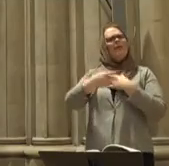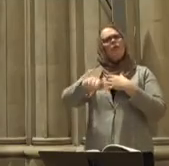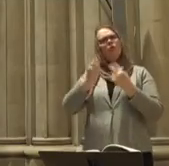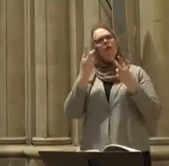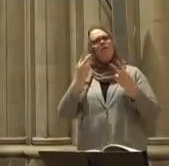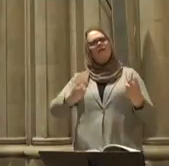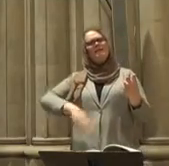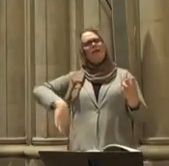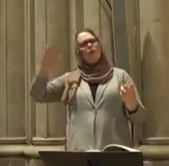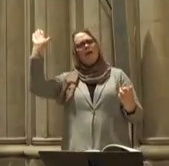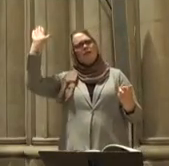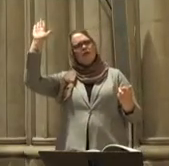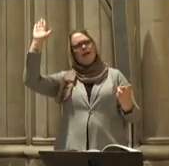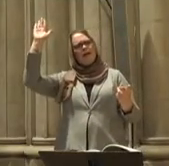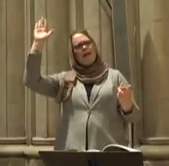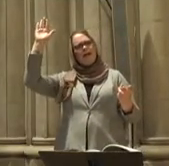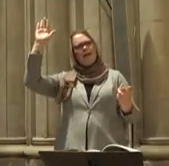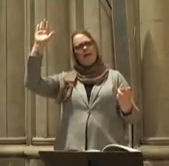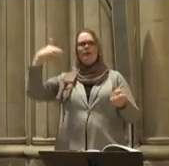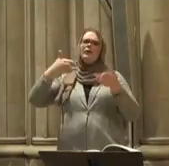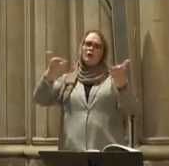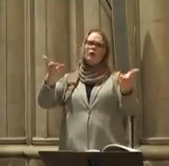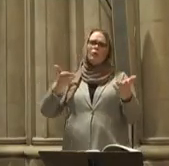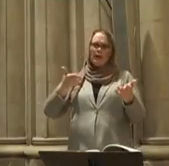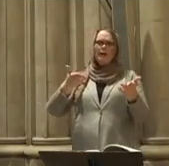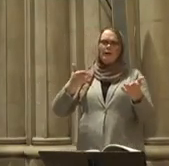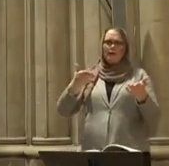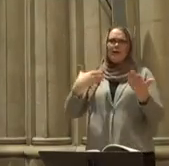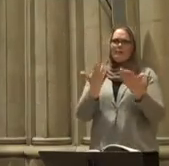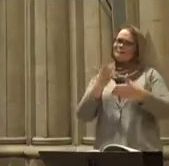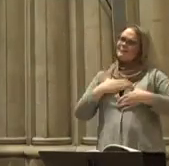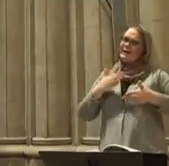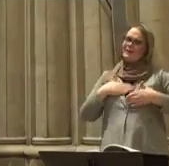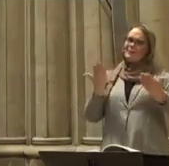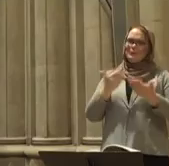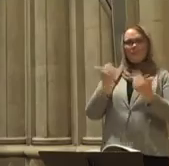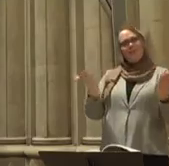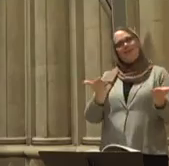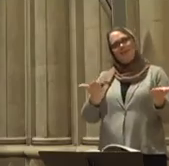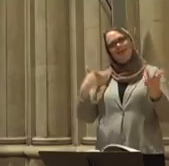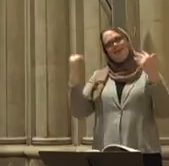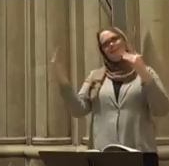your hand if you're visiting. Welcome. We're so glad that you're here.